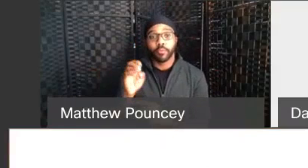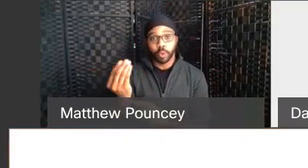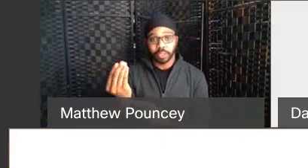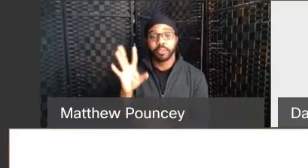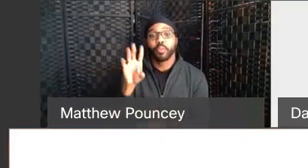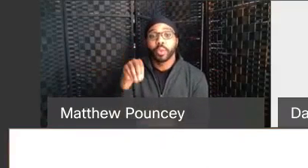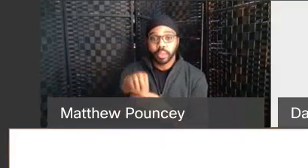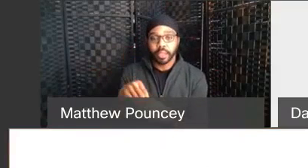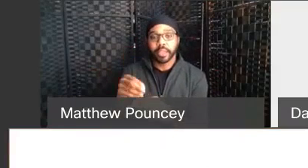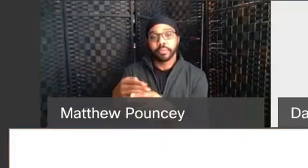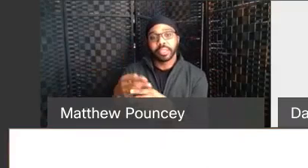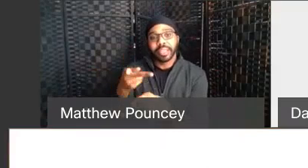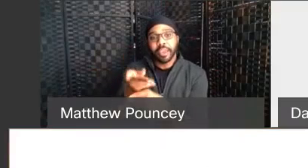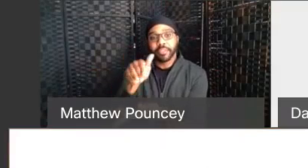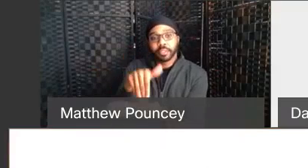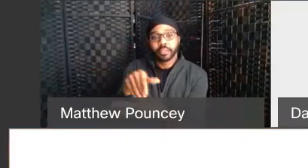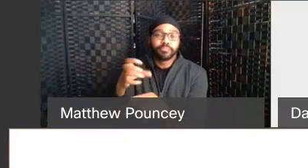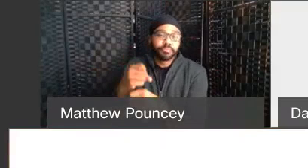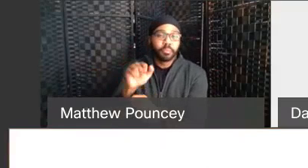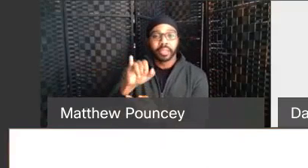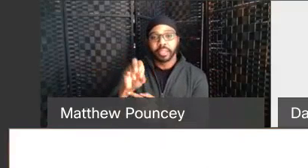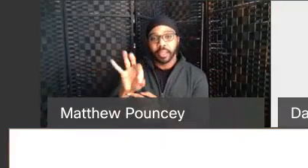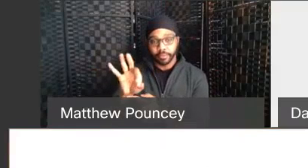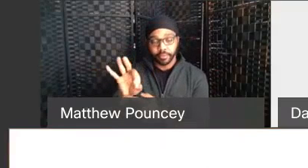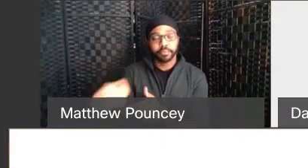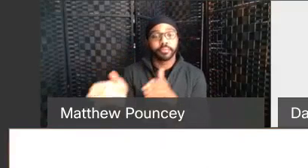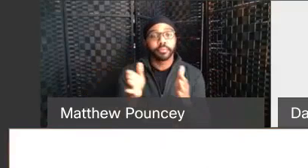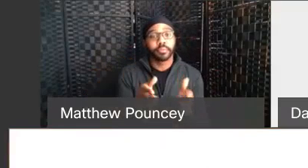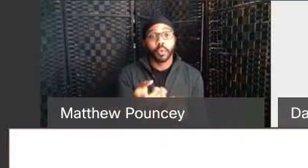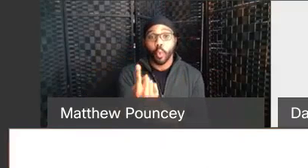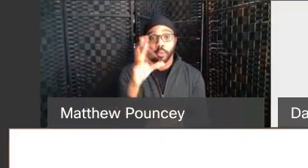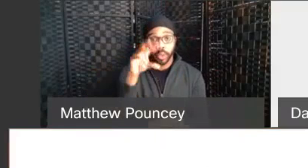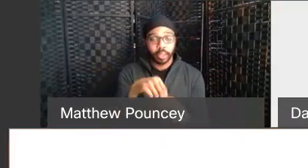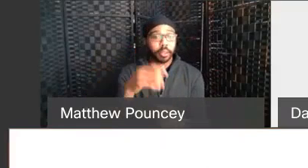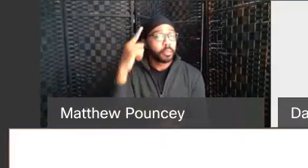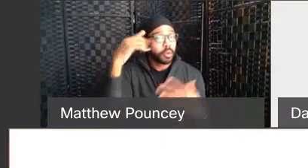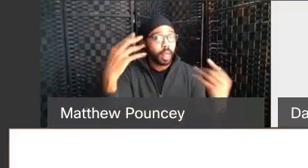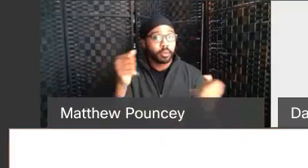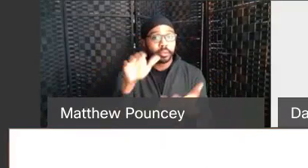intermediate care facilities, or ICFs, 1 in a mental health facility,